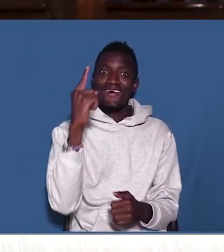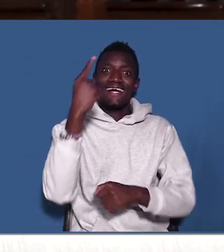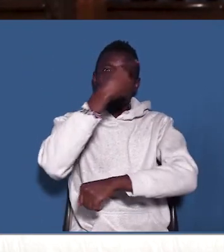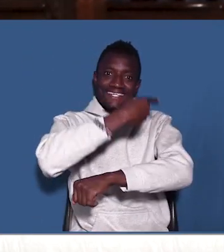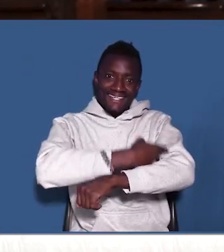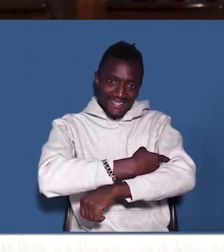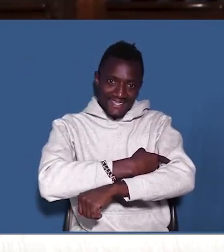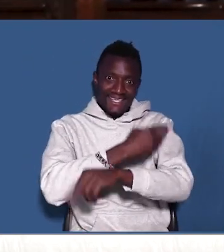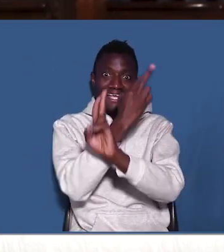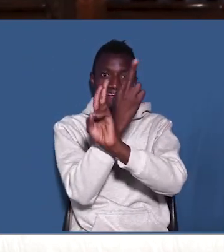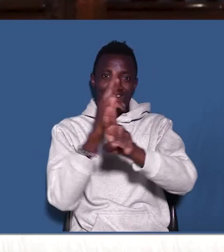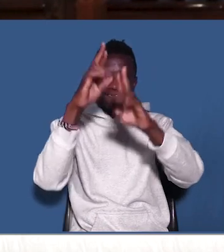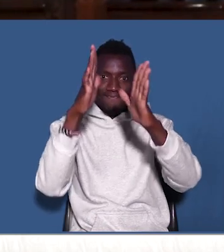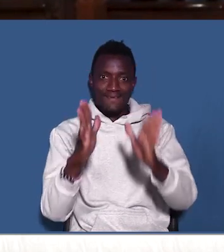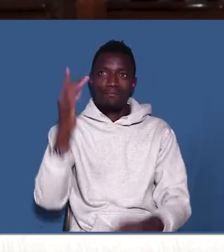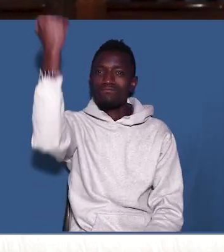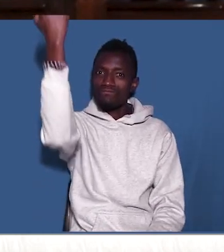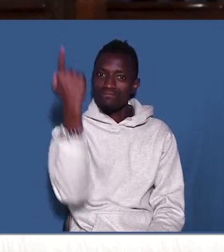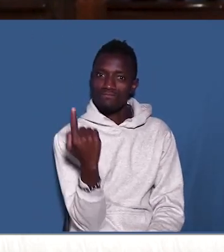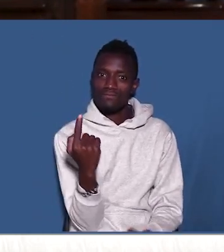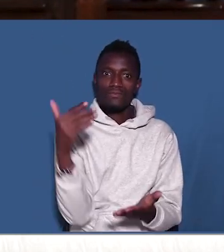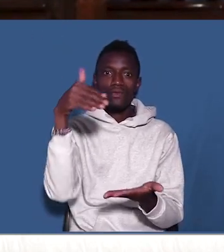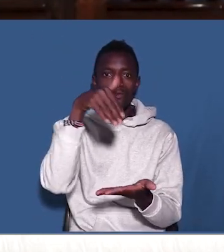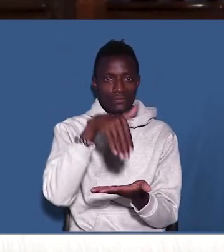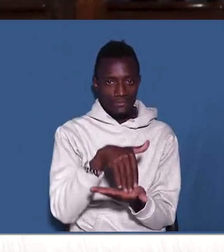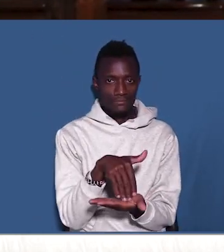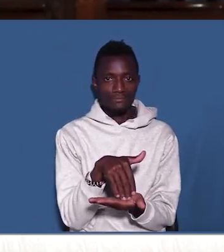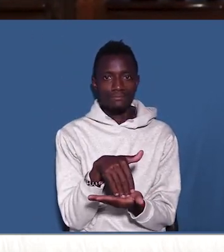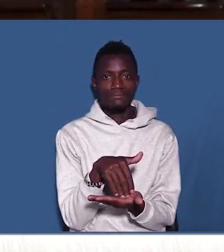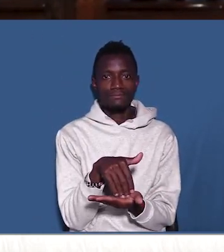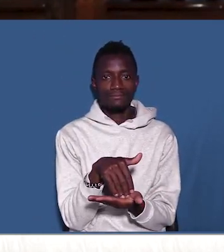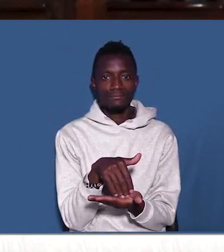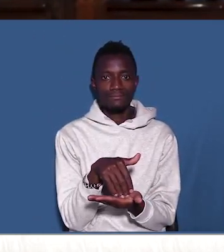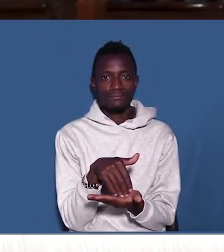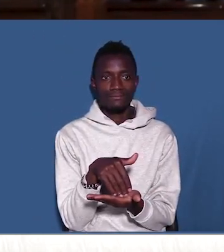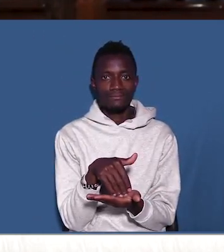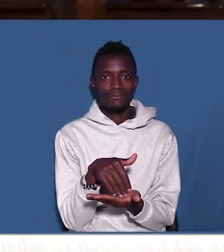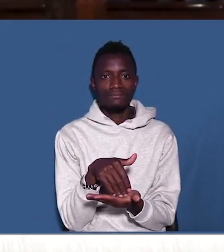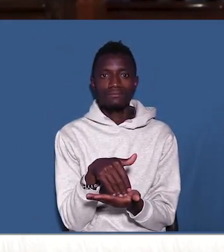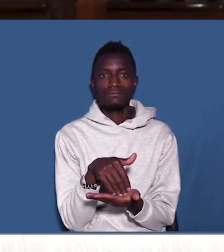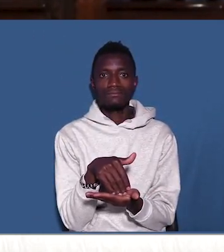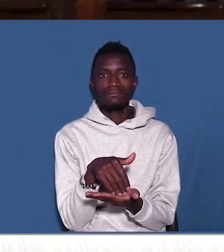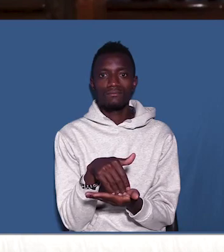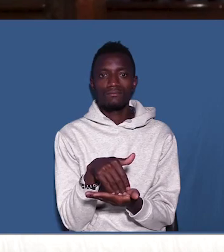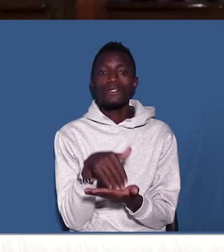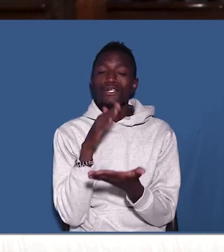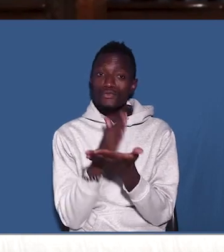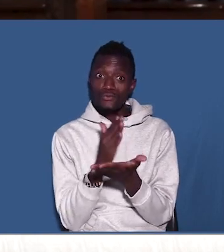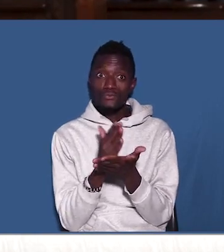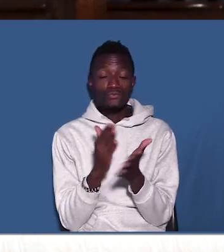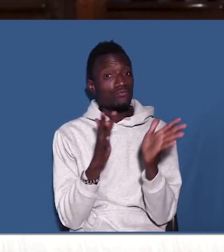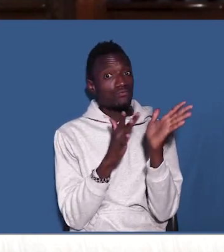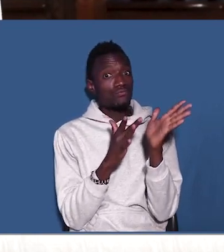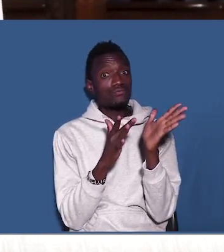to Satan, "You will bite his heel, but he will crush your head." And this is in accordance